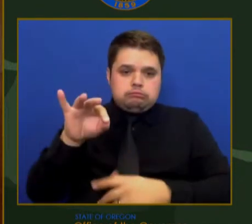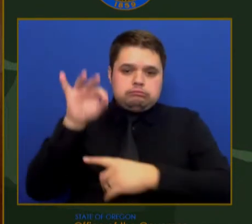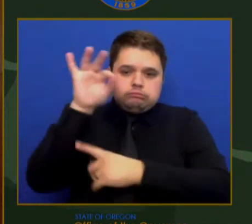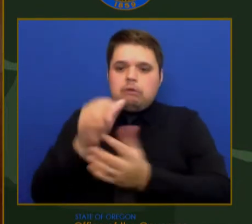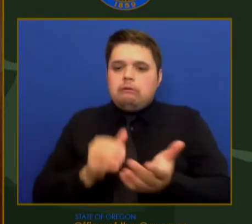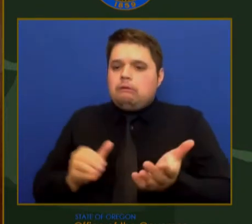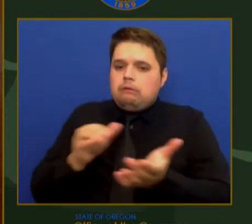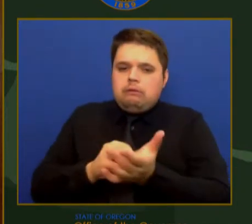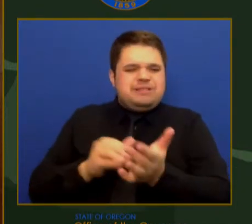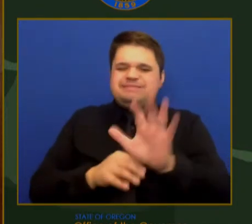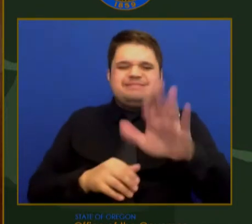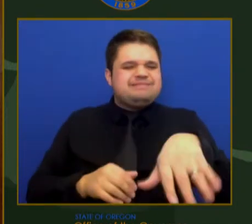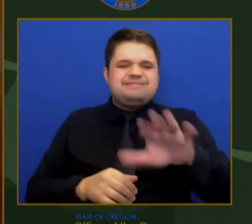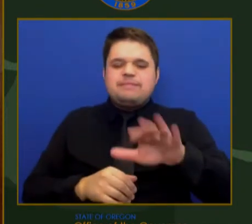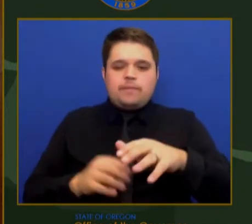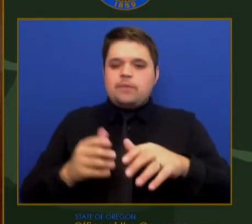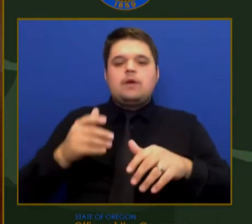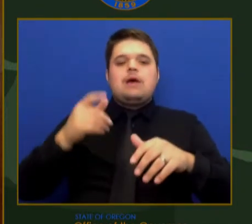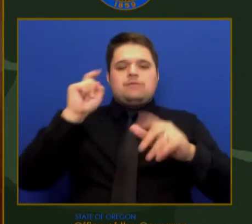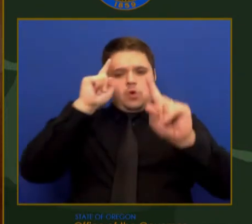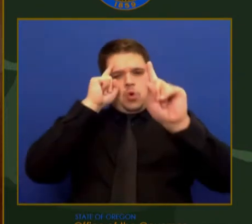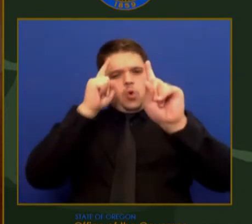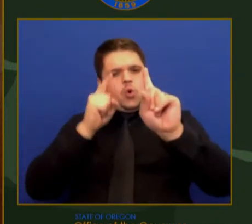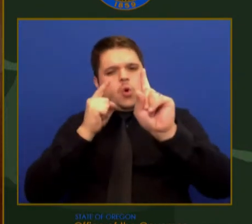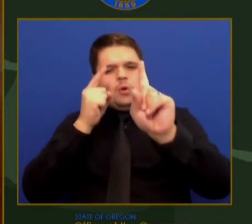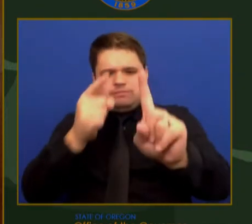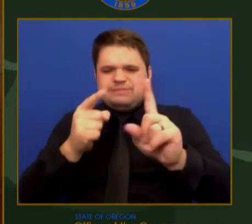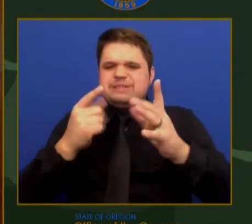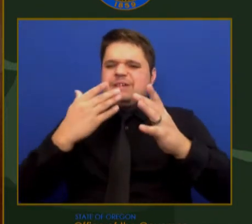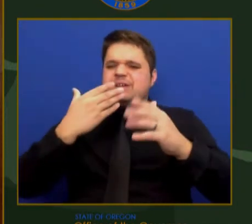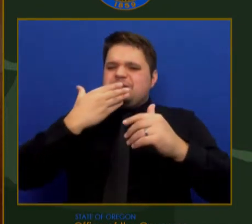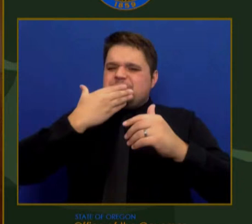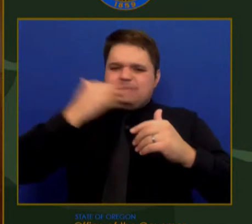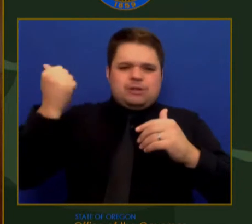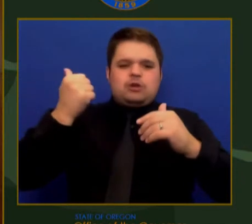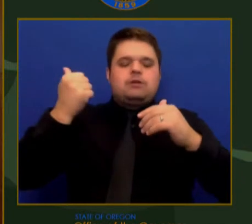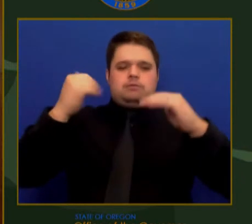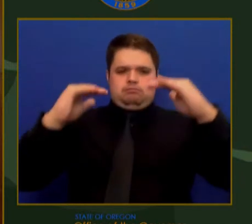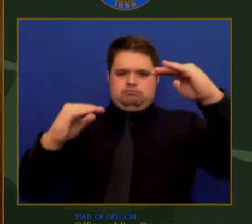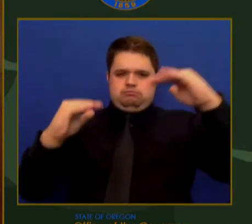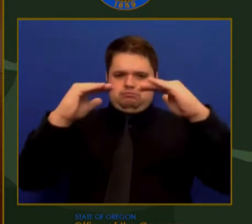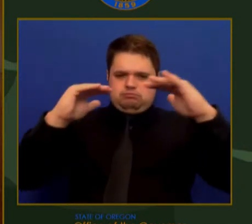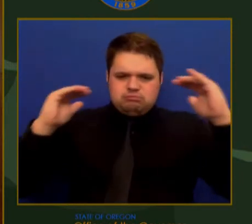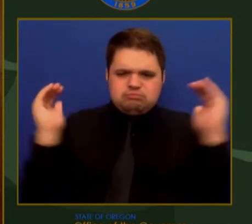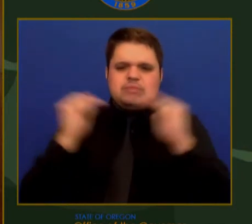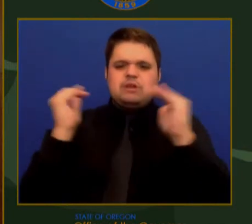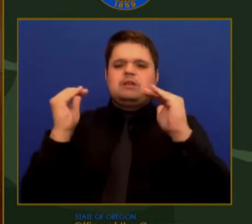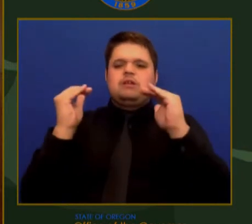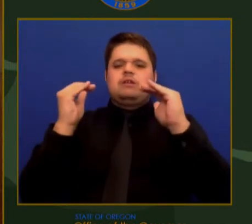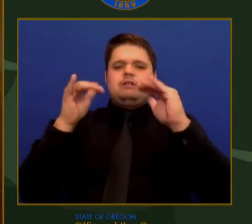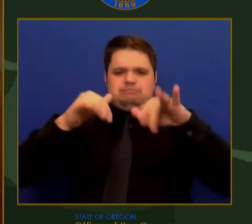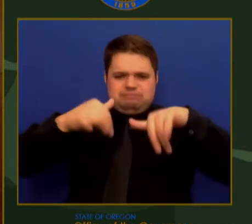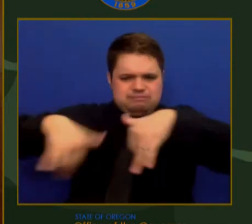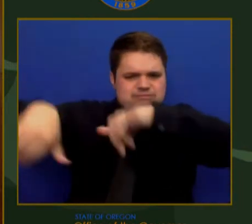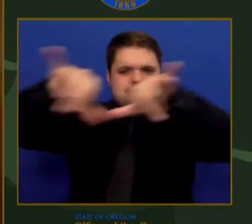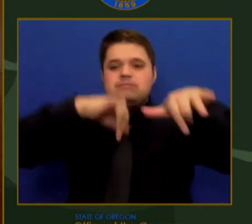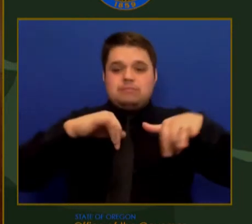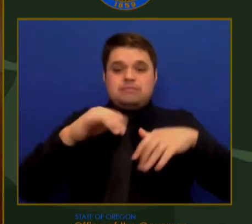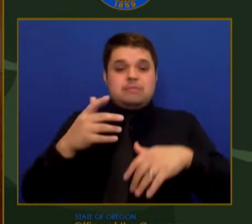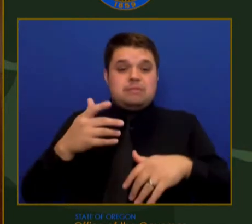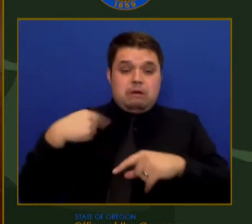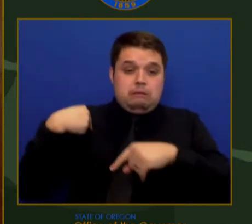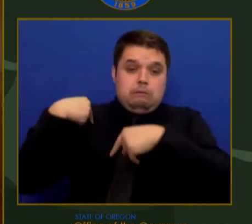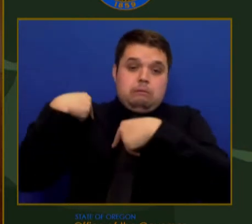racial disparities in housing stability and home ownership caused by decades, centuries of racism and